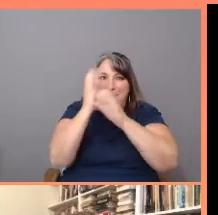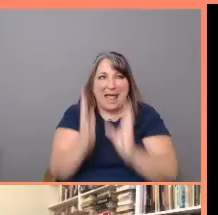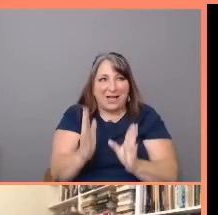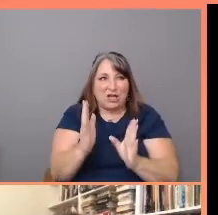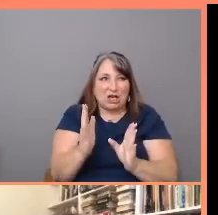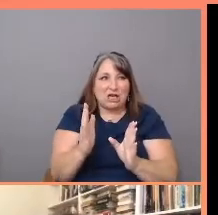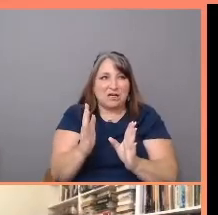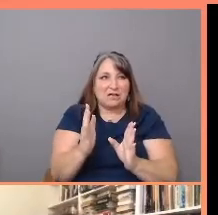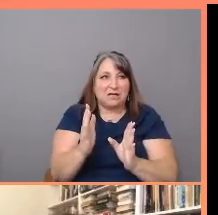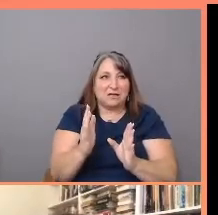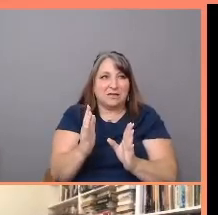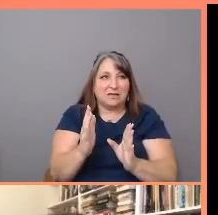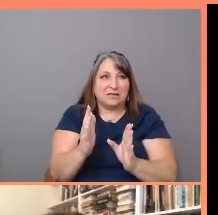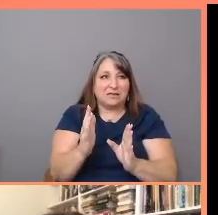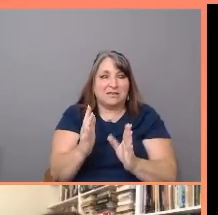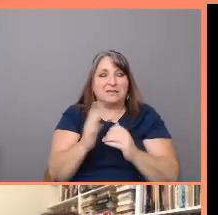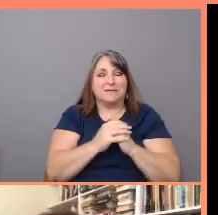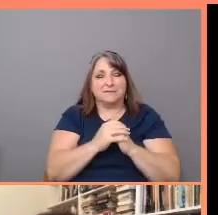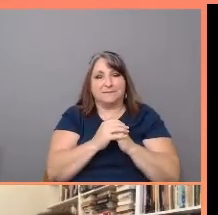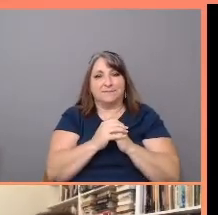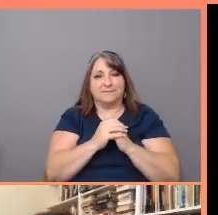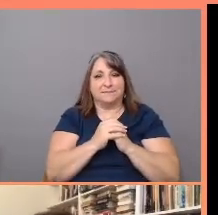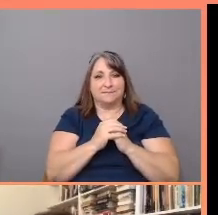lot of money to include that.